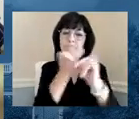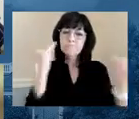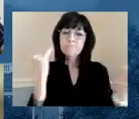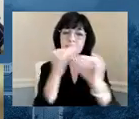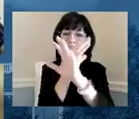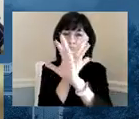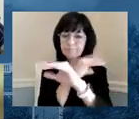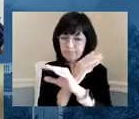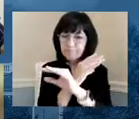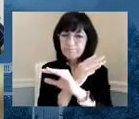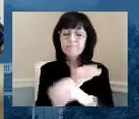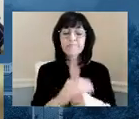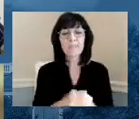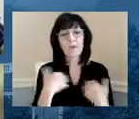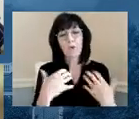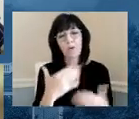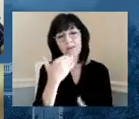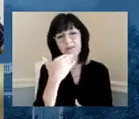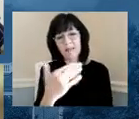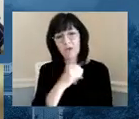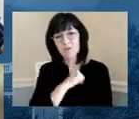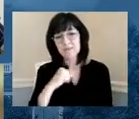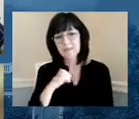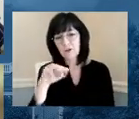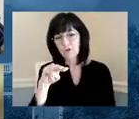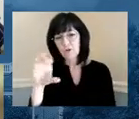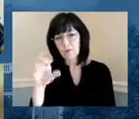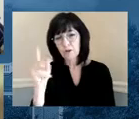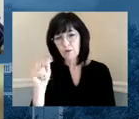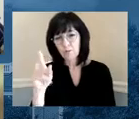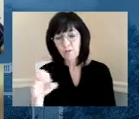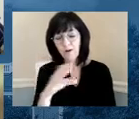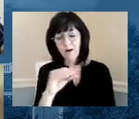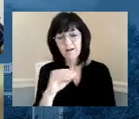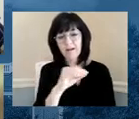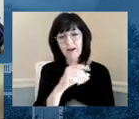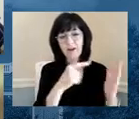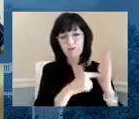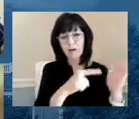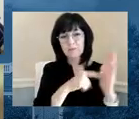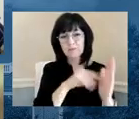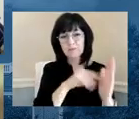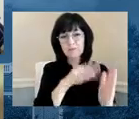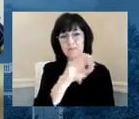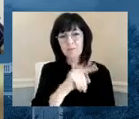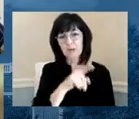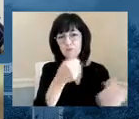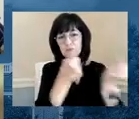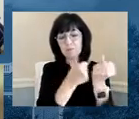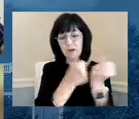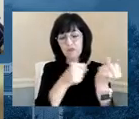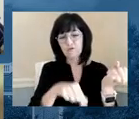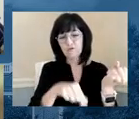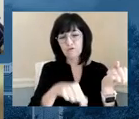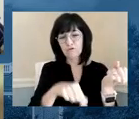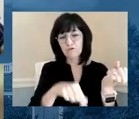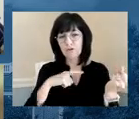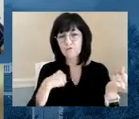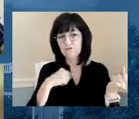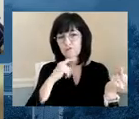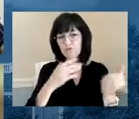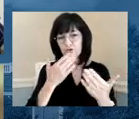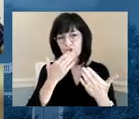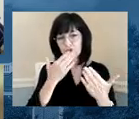thank you, Senator McBride and Representative Bentz for sponsoring and supporting this legislation. And I really appreciate